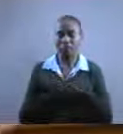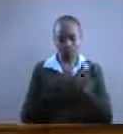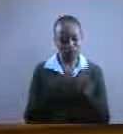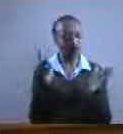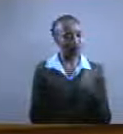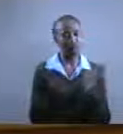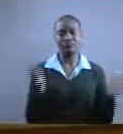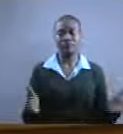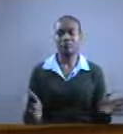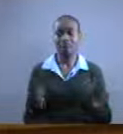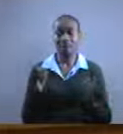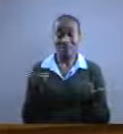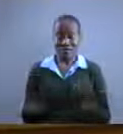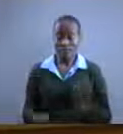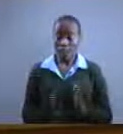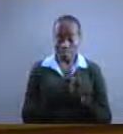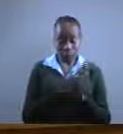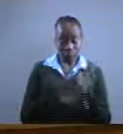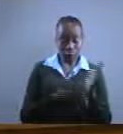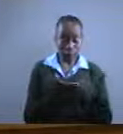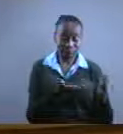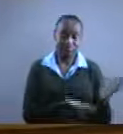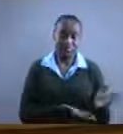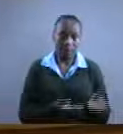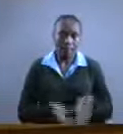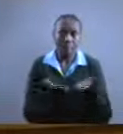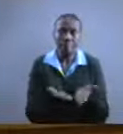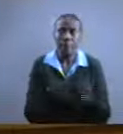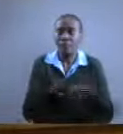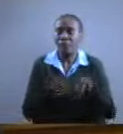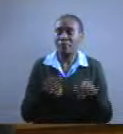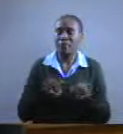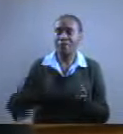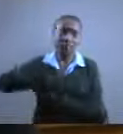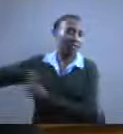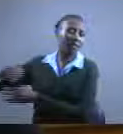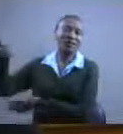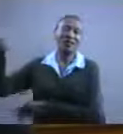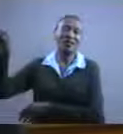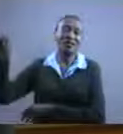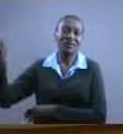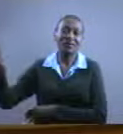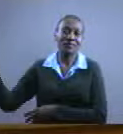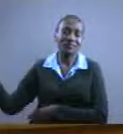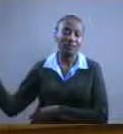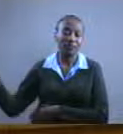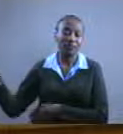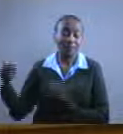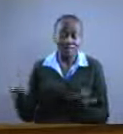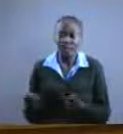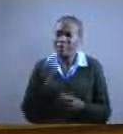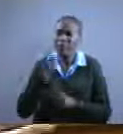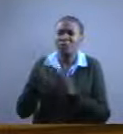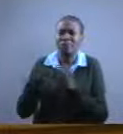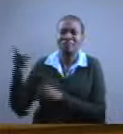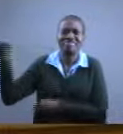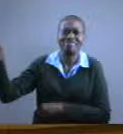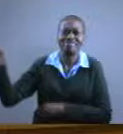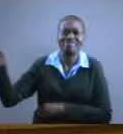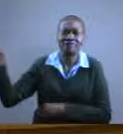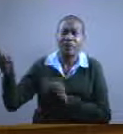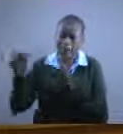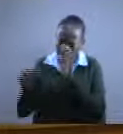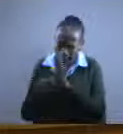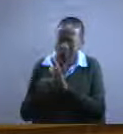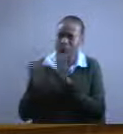simply sidestepped NEDLAC. They brought a bill straight to Parliament. Is this the final nail in the coffin for NEDLAC? It's an important